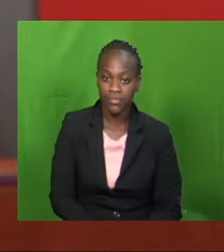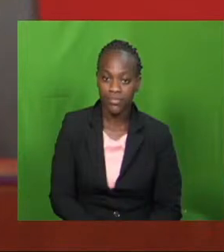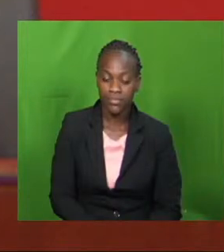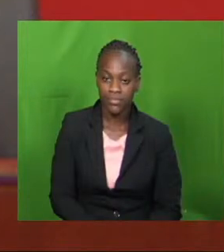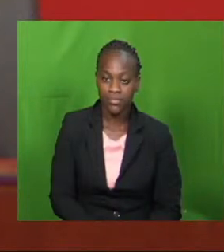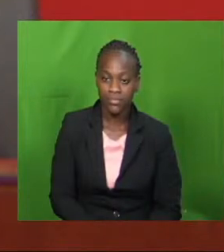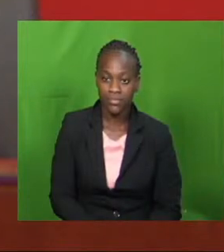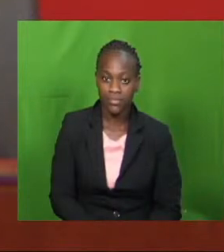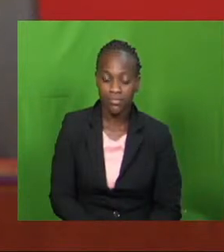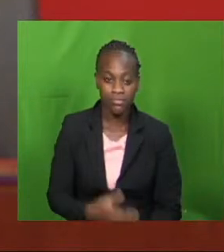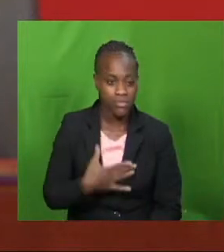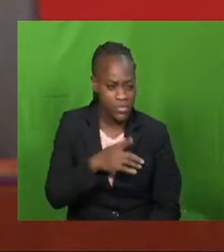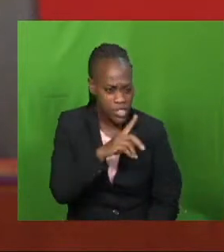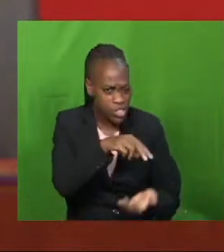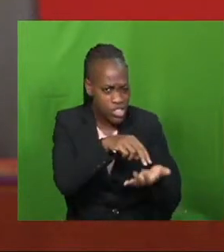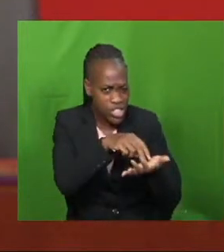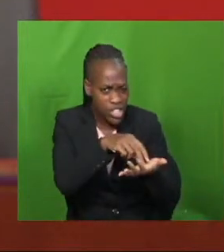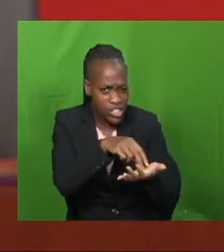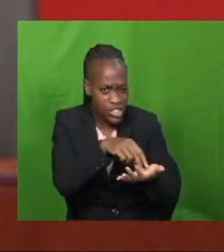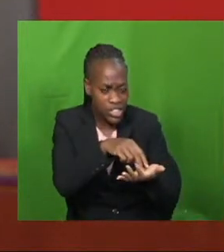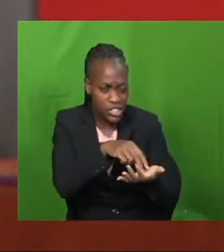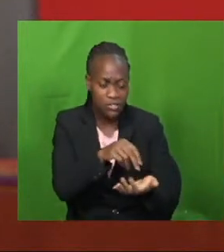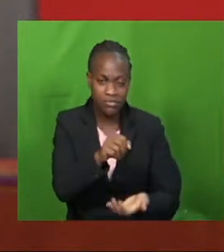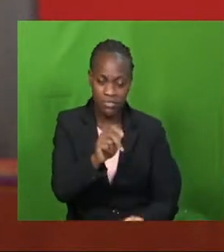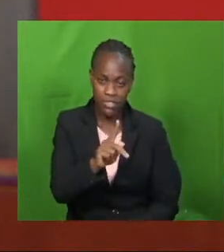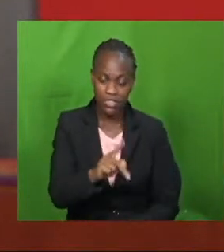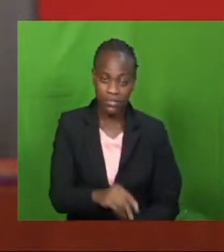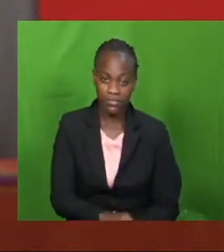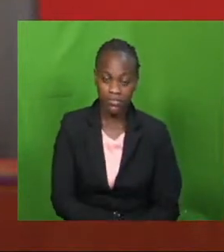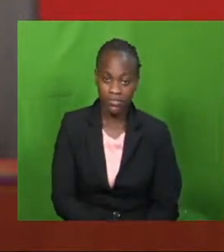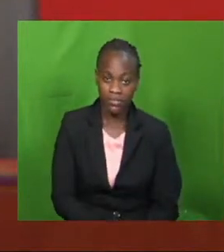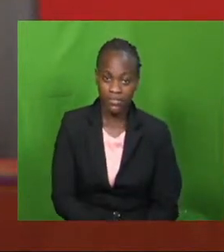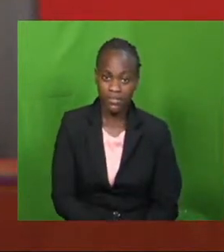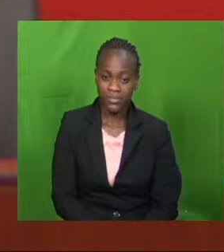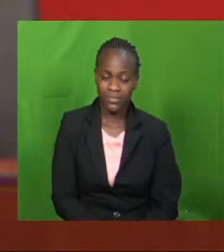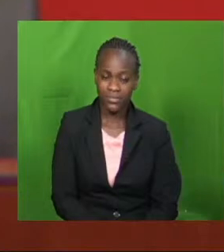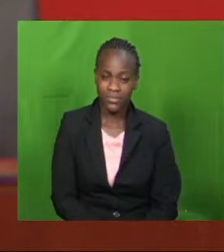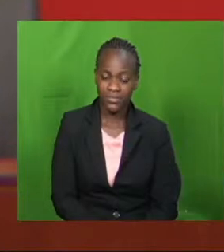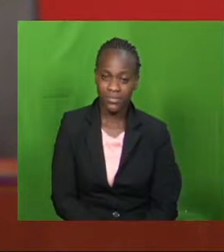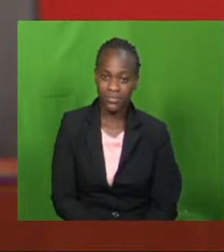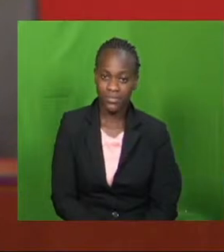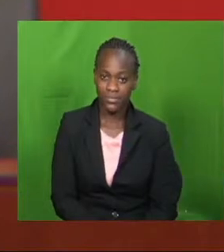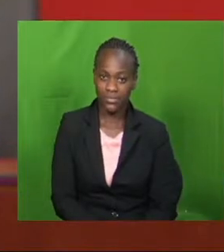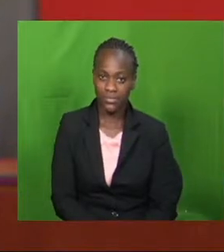Honourable member, are you up on your feet? Okay, let's hear you.